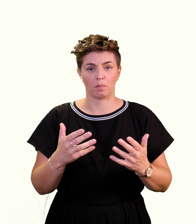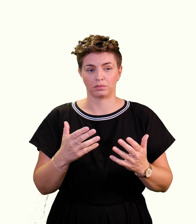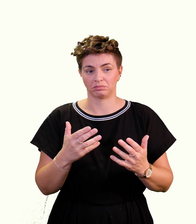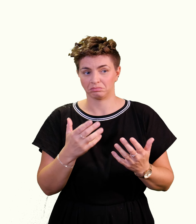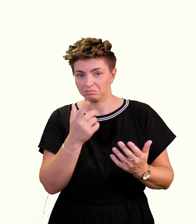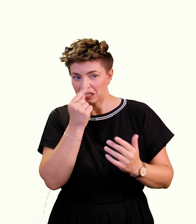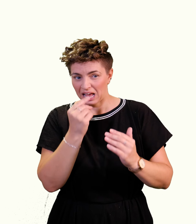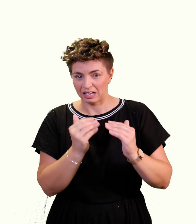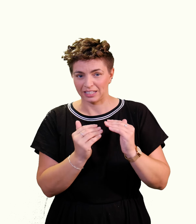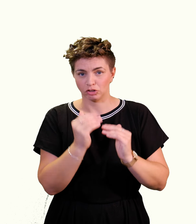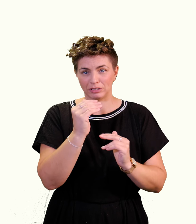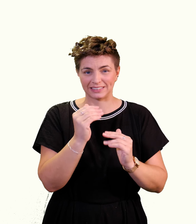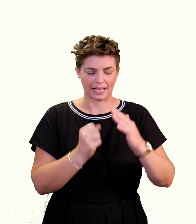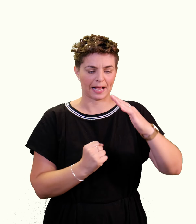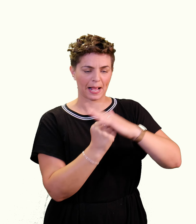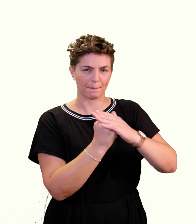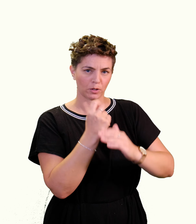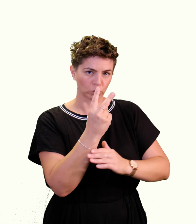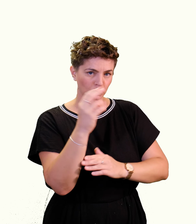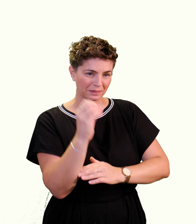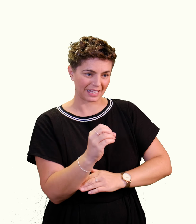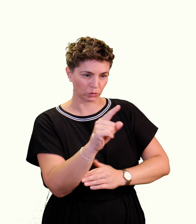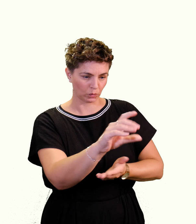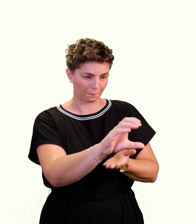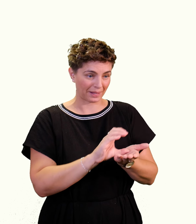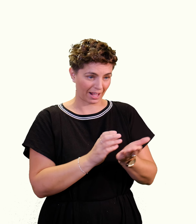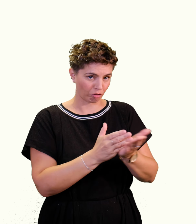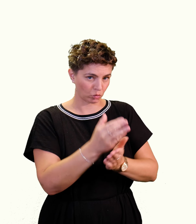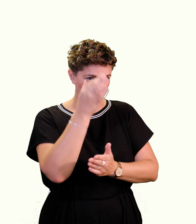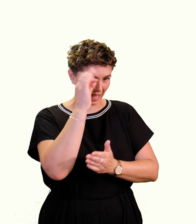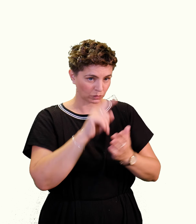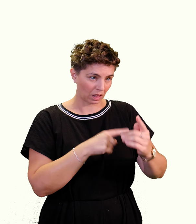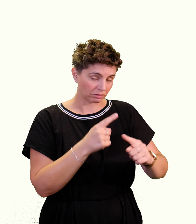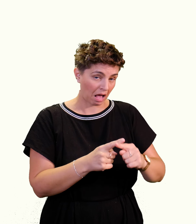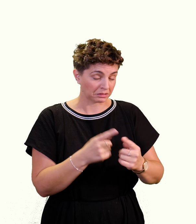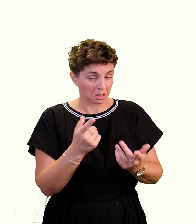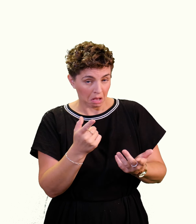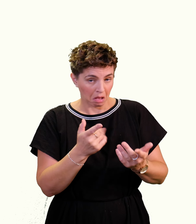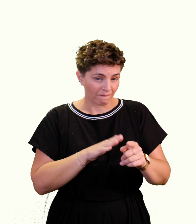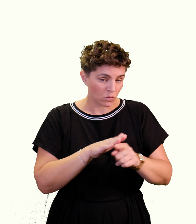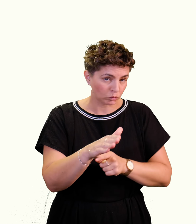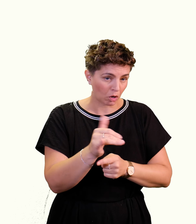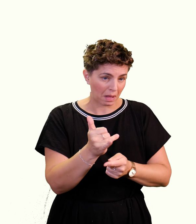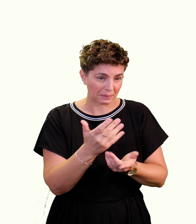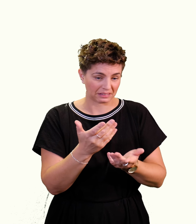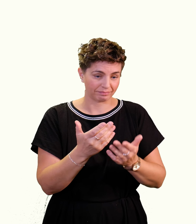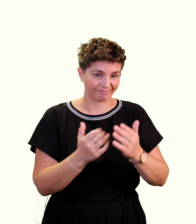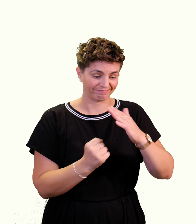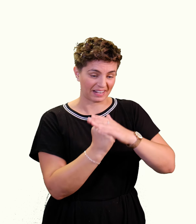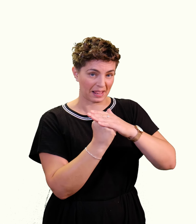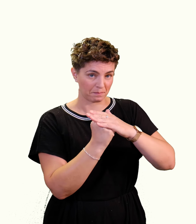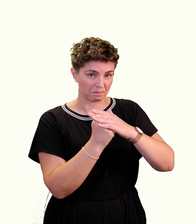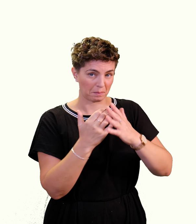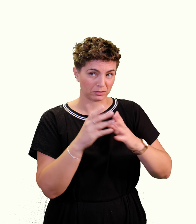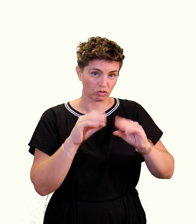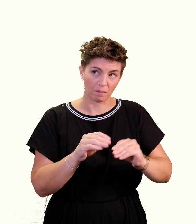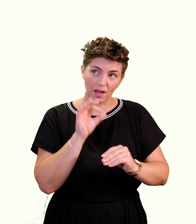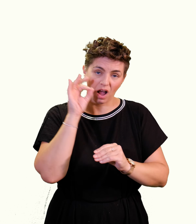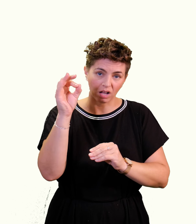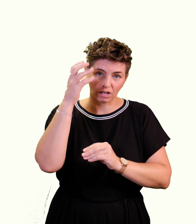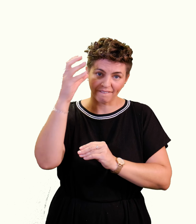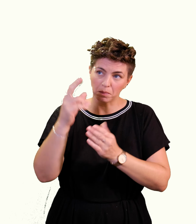the amount that we can increase your precept is capped at two percent. And there are further conversations about how we can either get that cap lifted